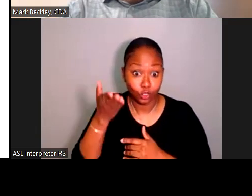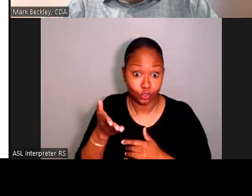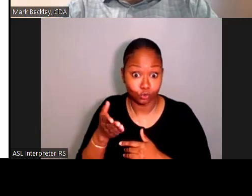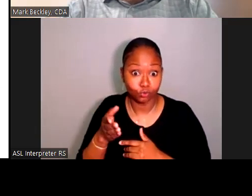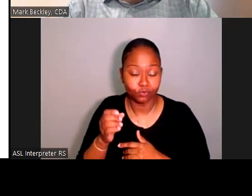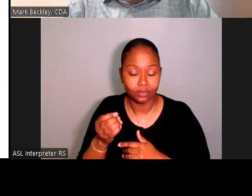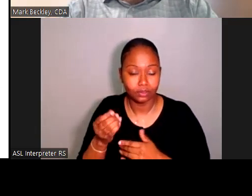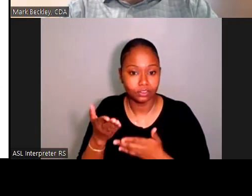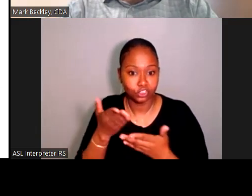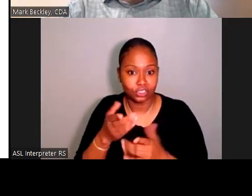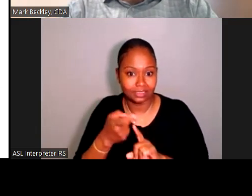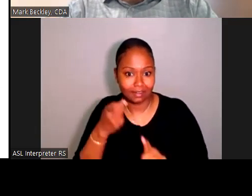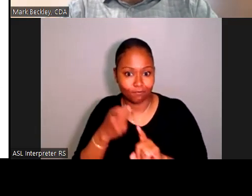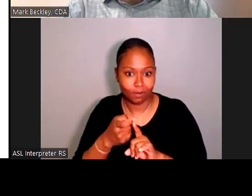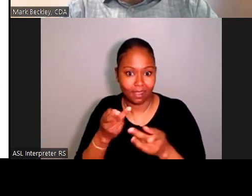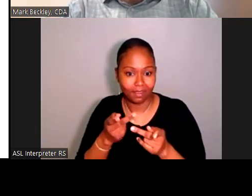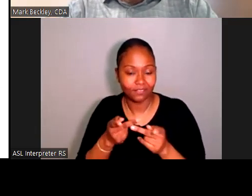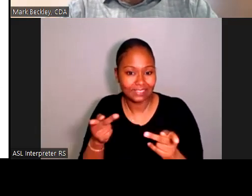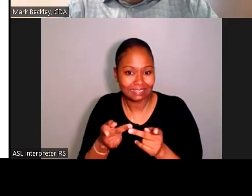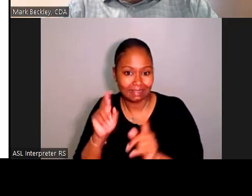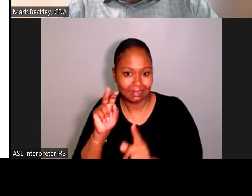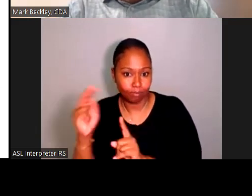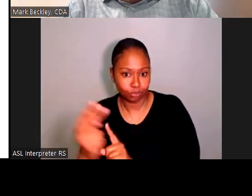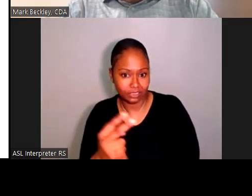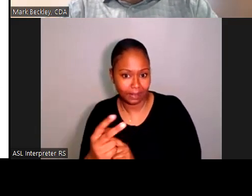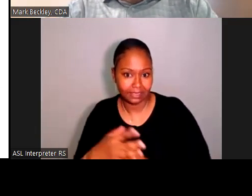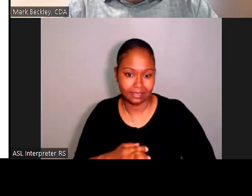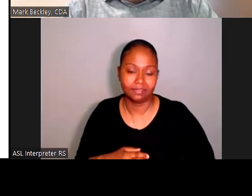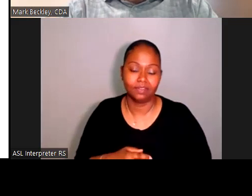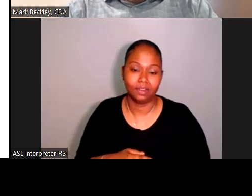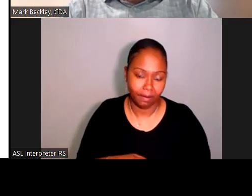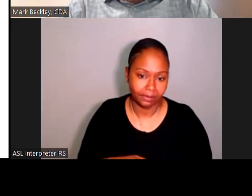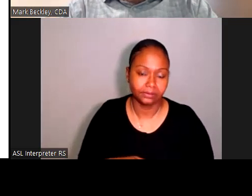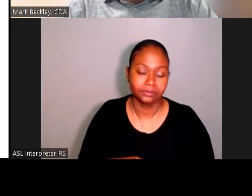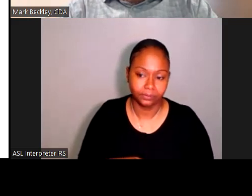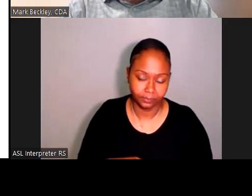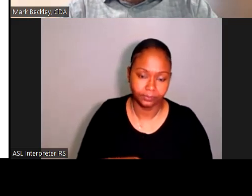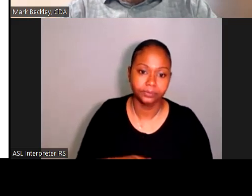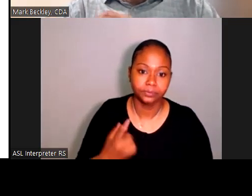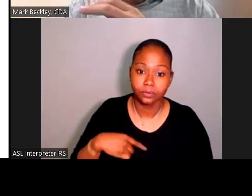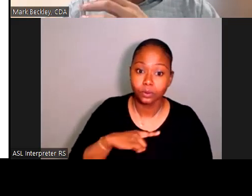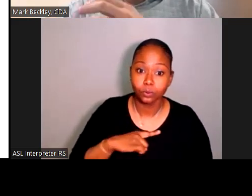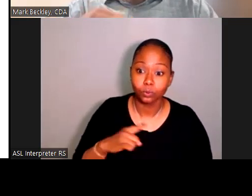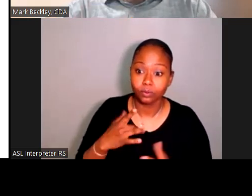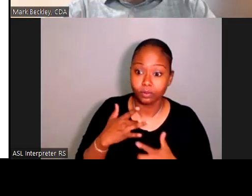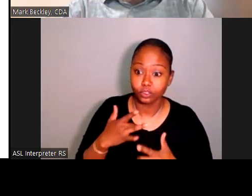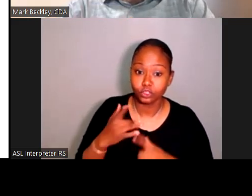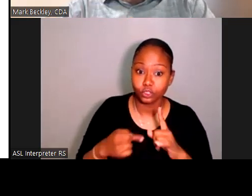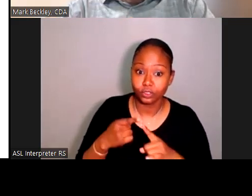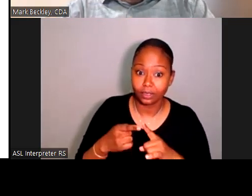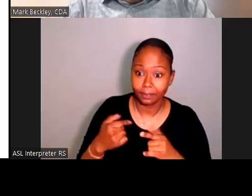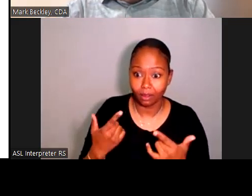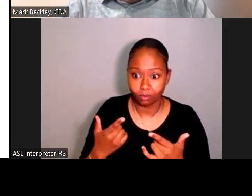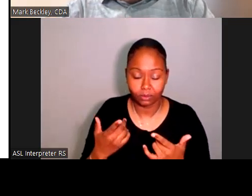we really have to hear from facilities and public health about what they think would work or what concerns that they have, so that we can start getting to some